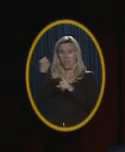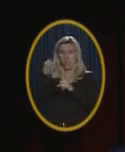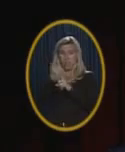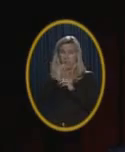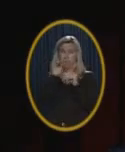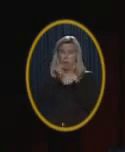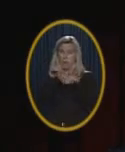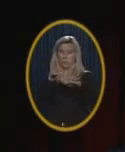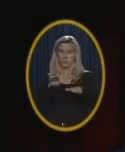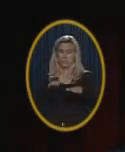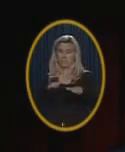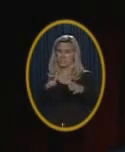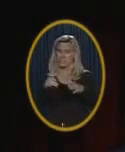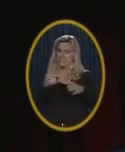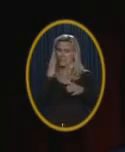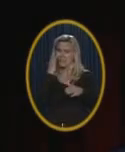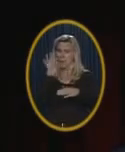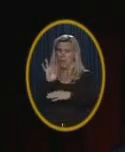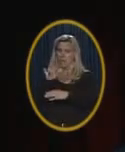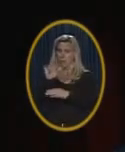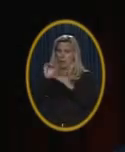I hate to say how low Florida is, but